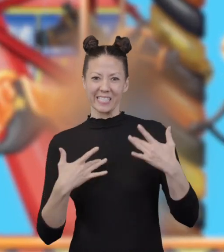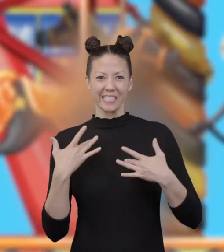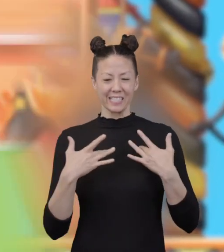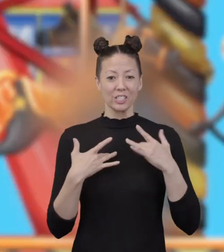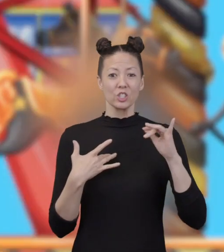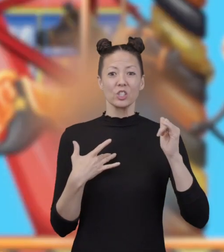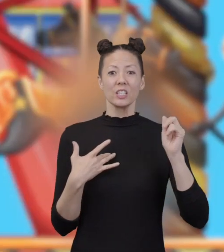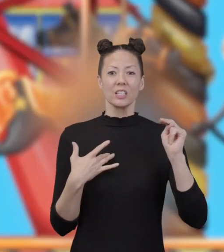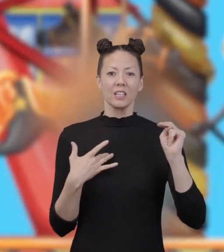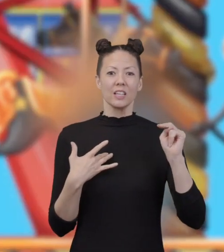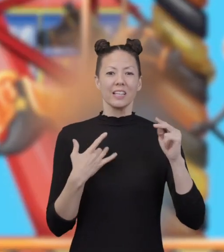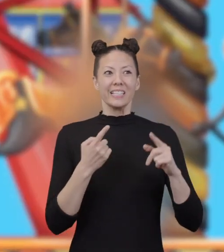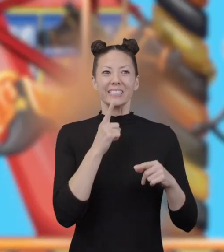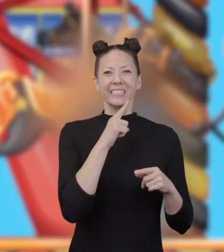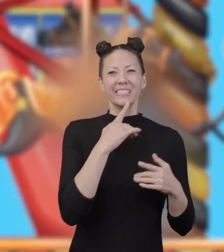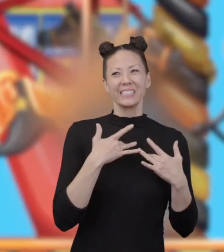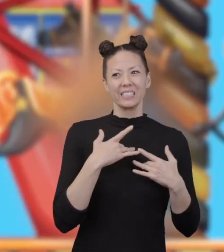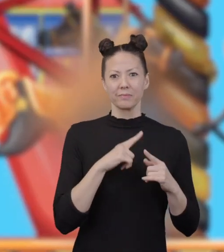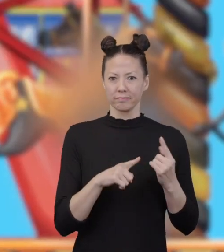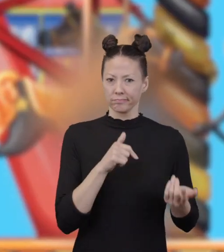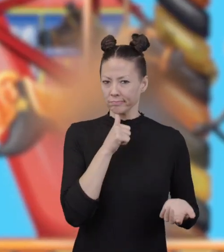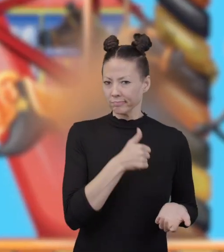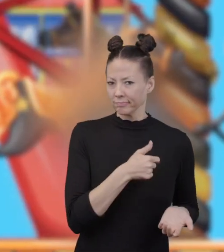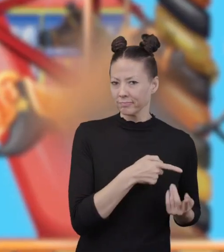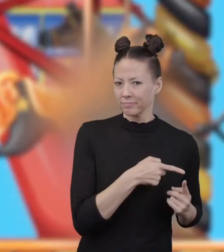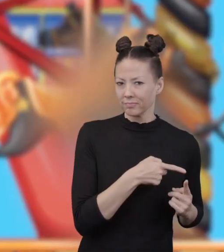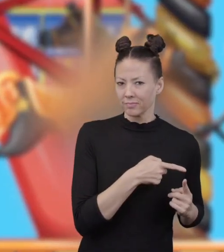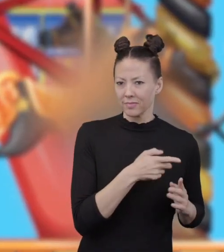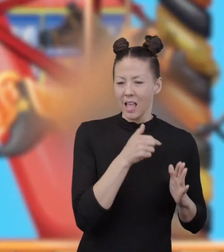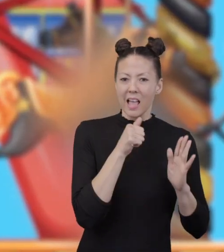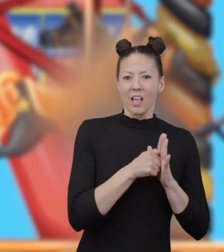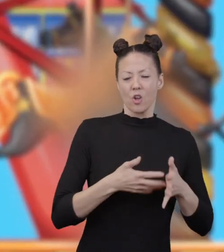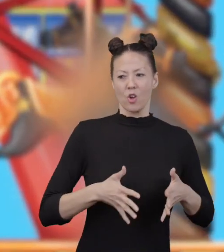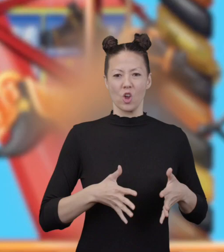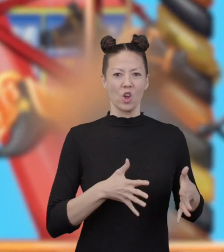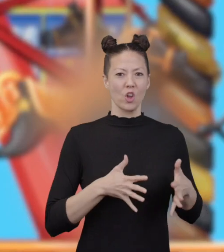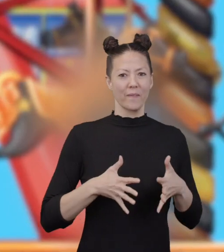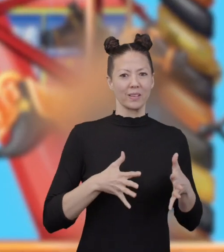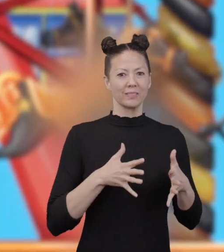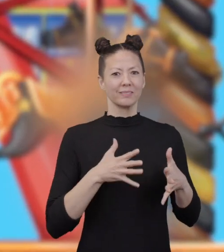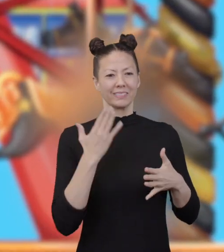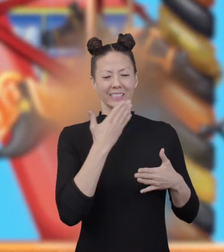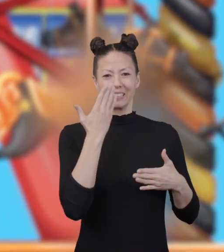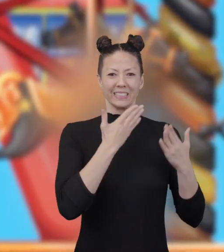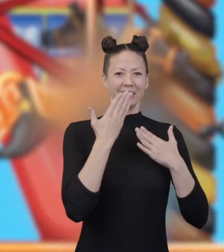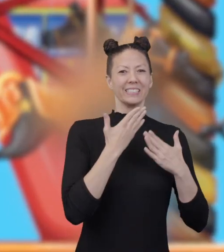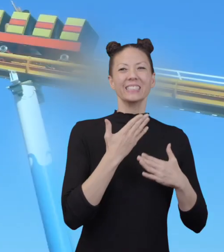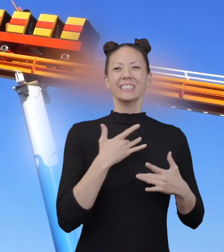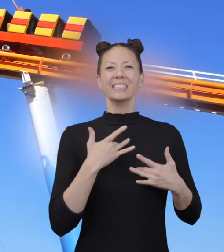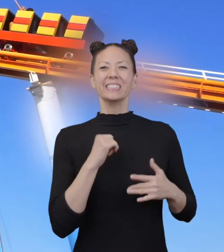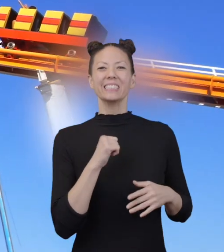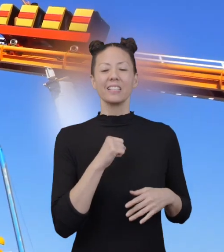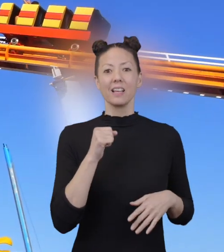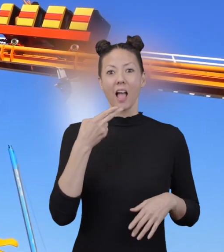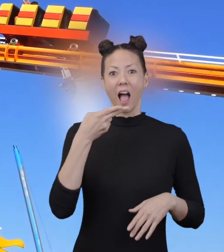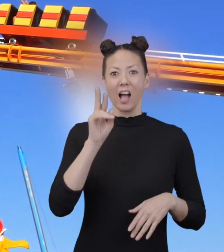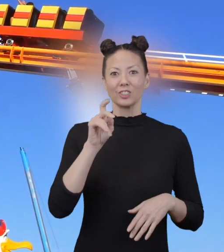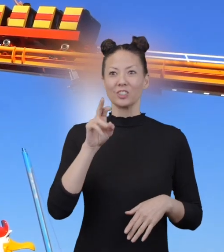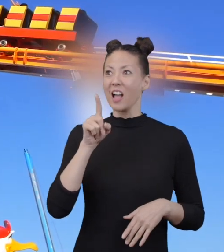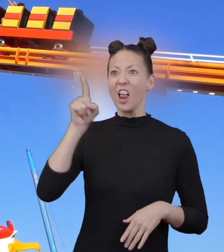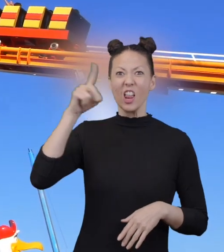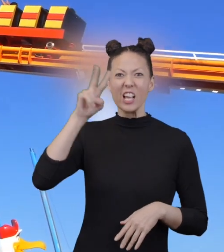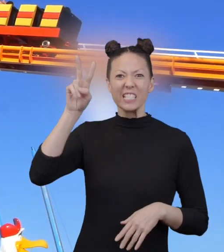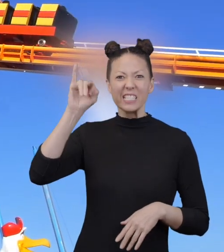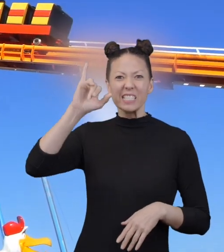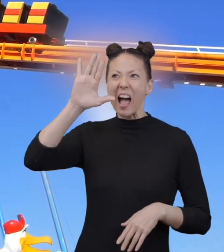excitedly. Jean was only pretending to be excited to hide how nervous she was. Hunter pointed to the